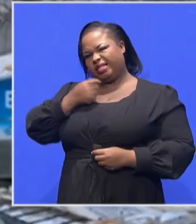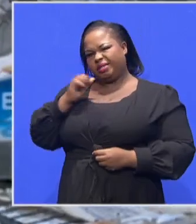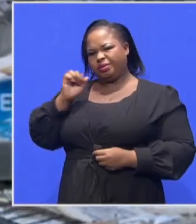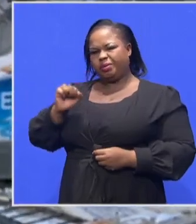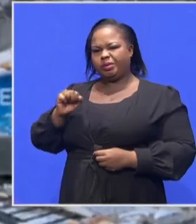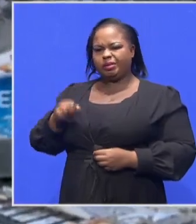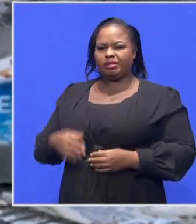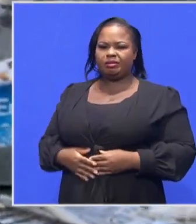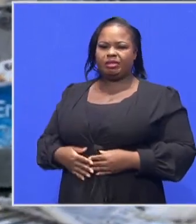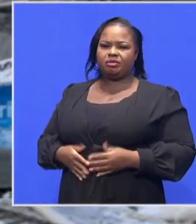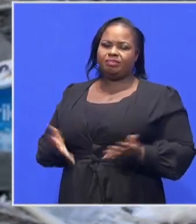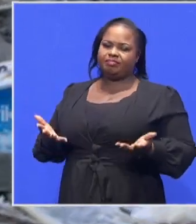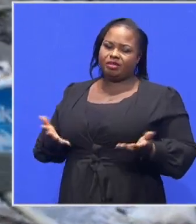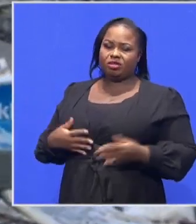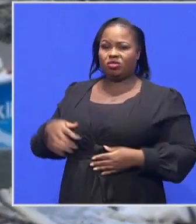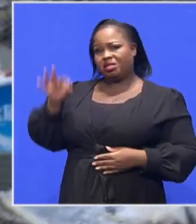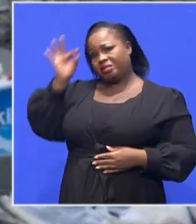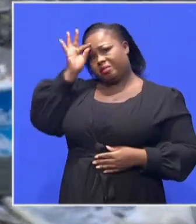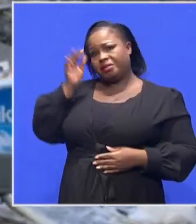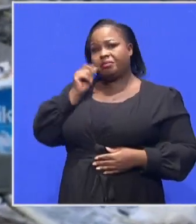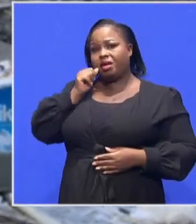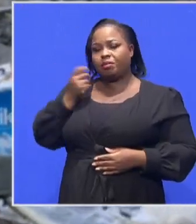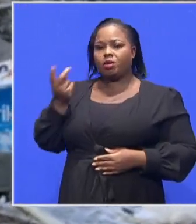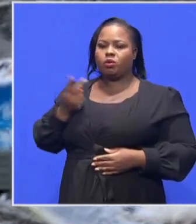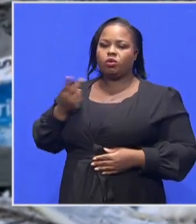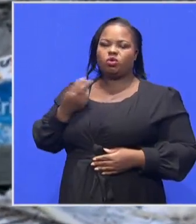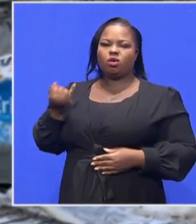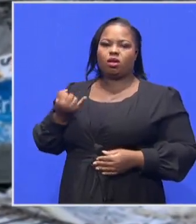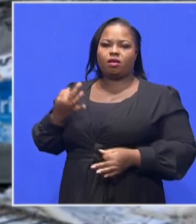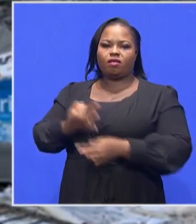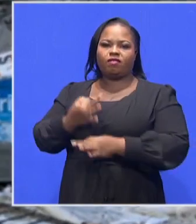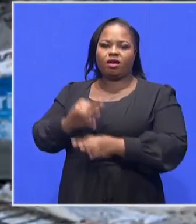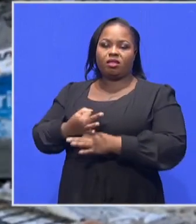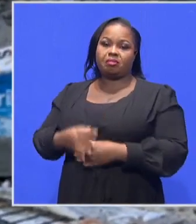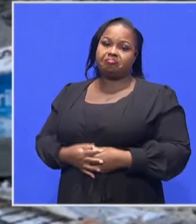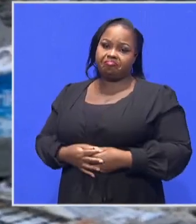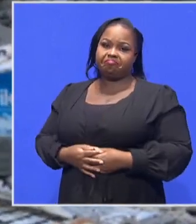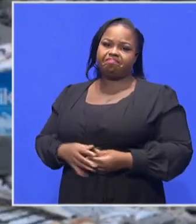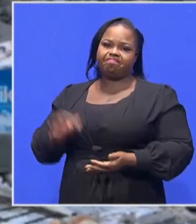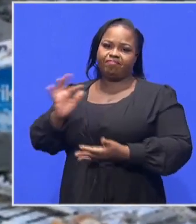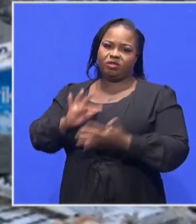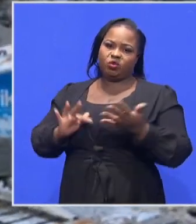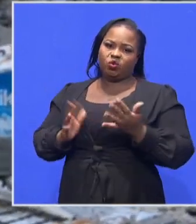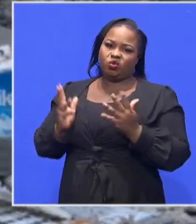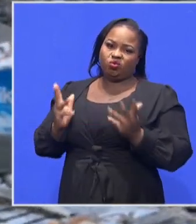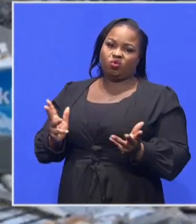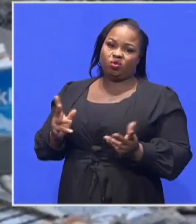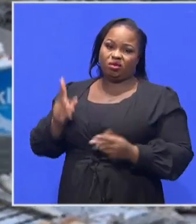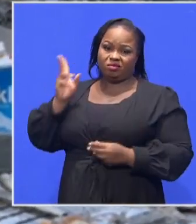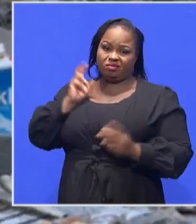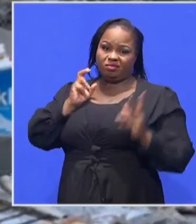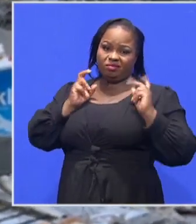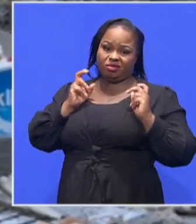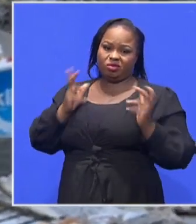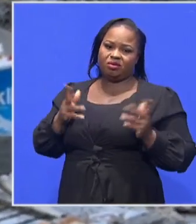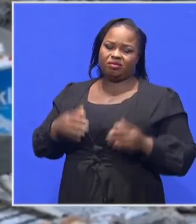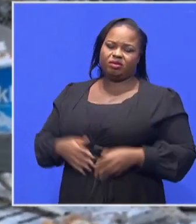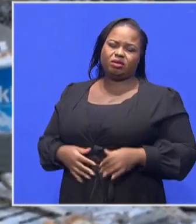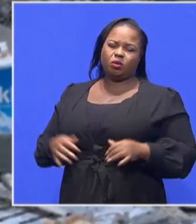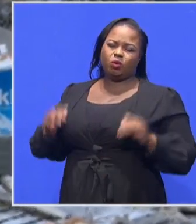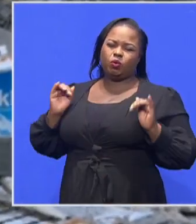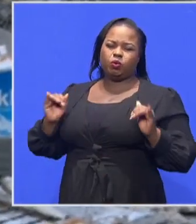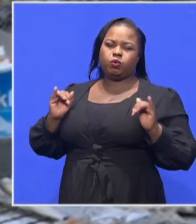looking not just as a policeman, but as a father. And those are the types of stories that you are hearing. It is just such a